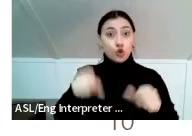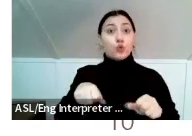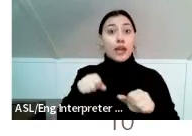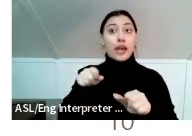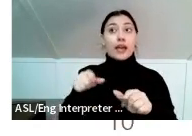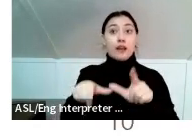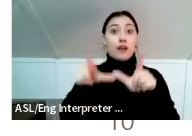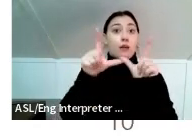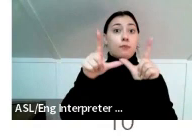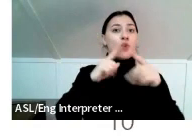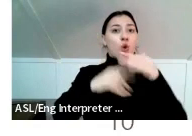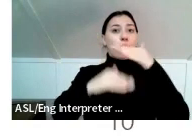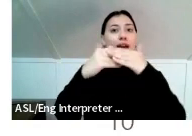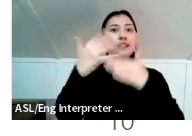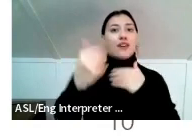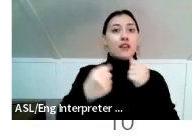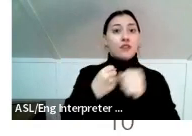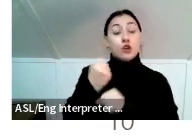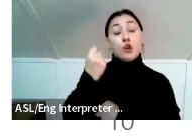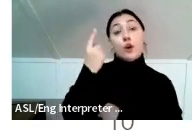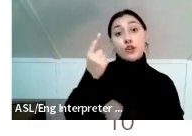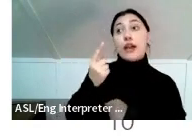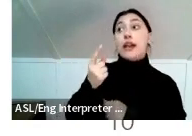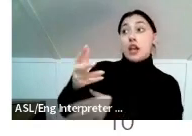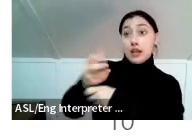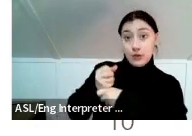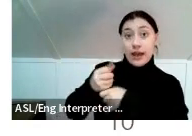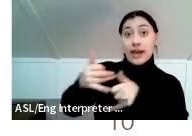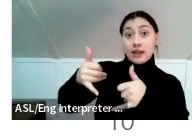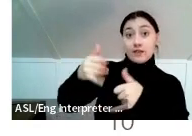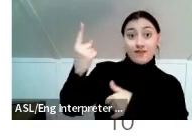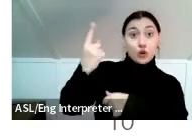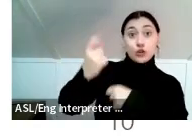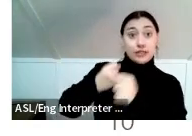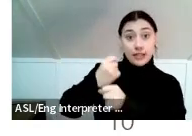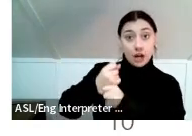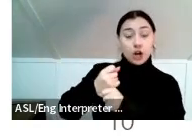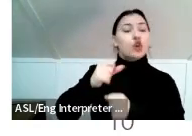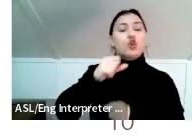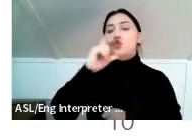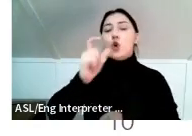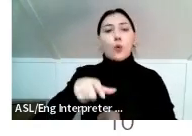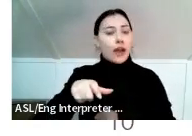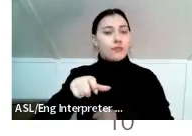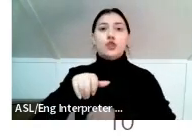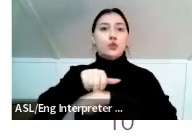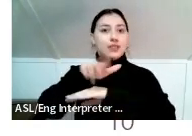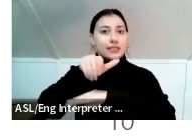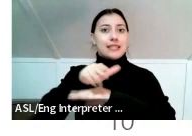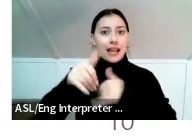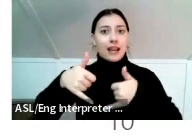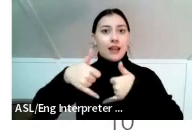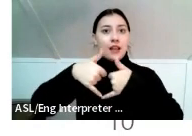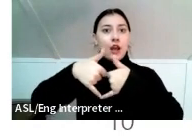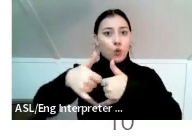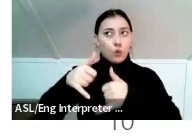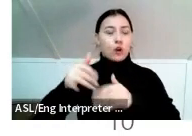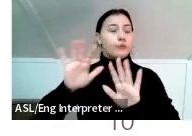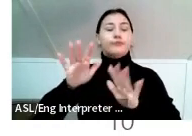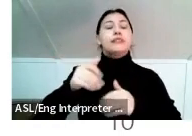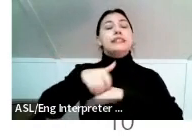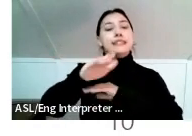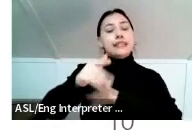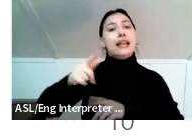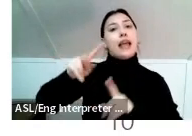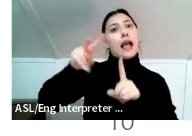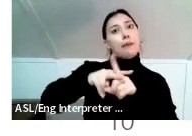one, you do not have to reapply for subsequent years, but you will have to do an annual report for each year of your